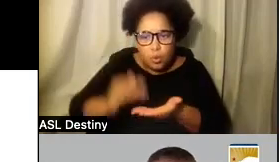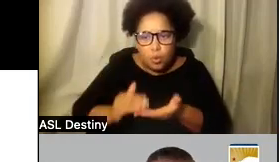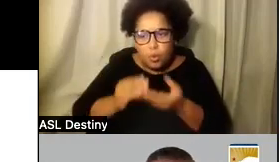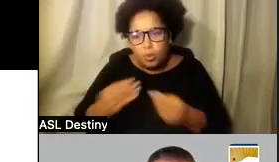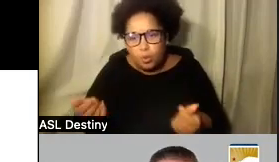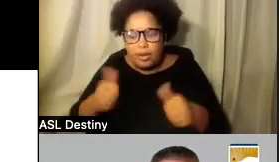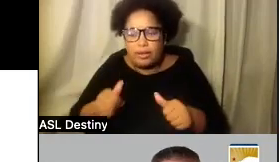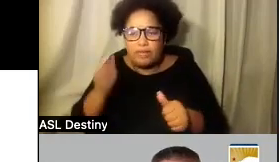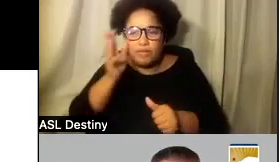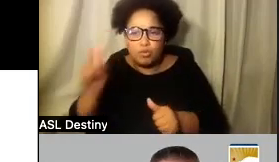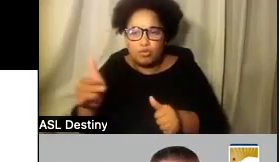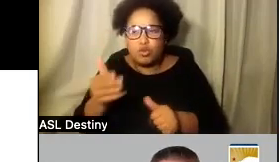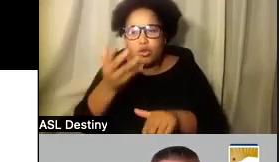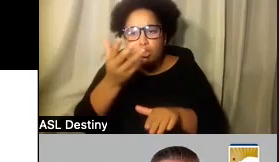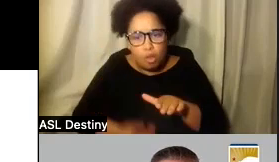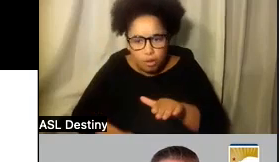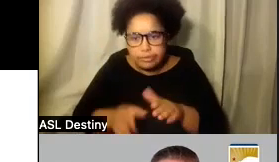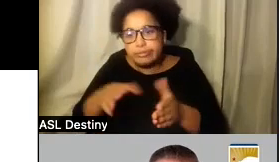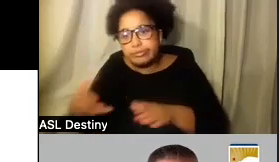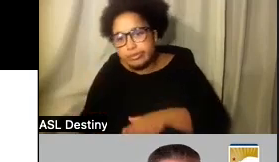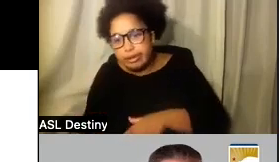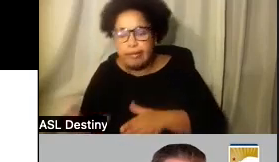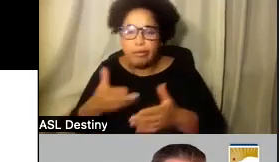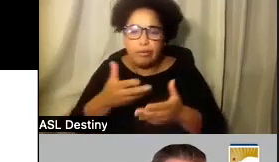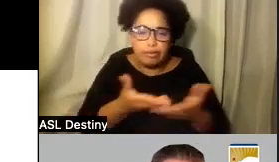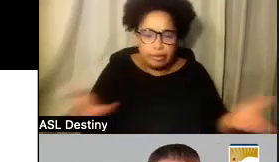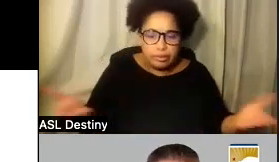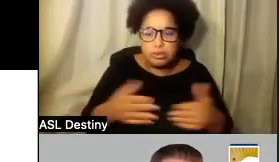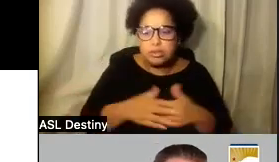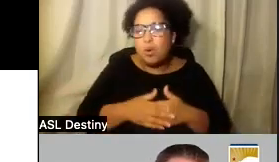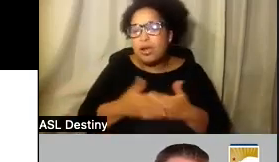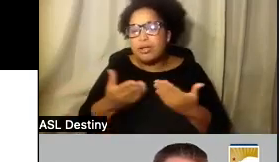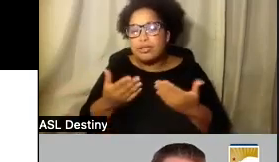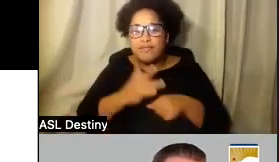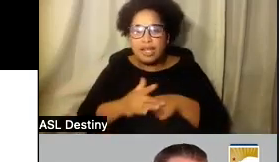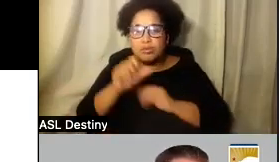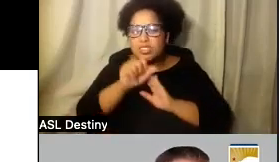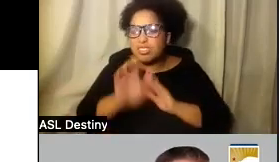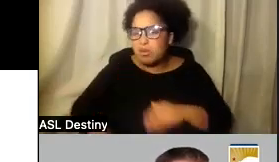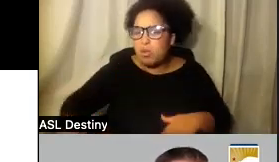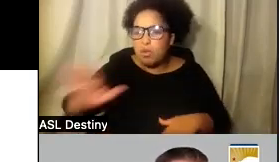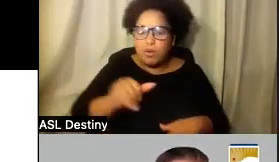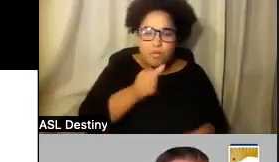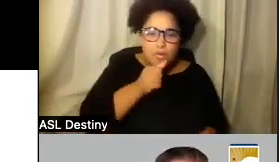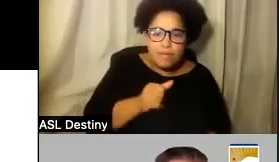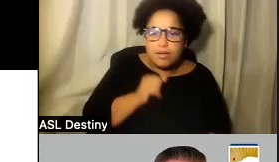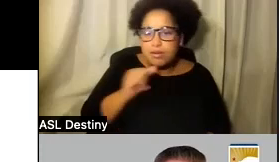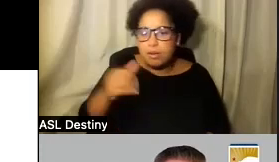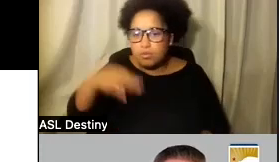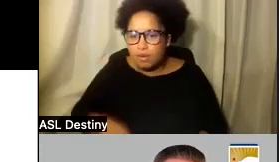it's made available statewide to any public entities, private nonprofits included in that,